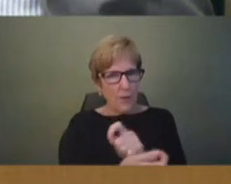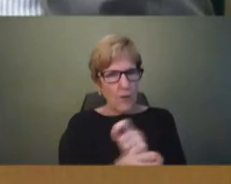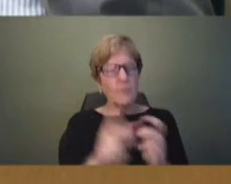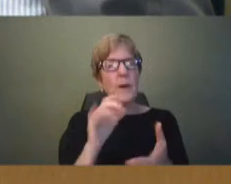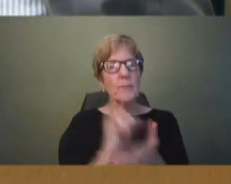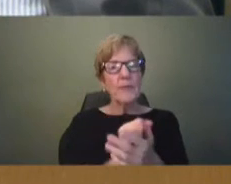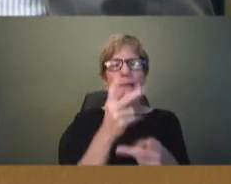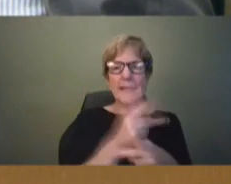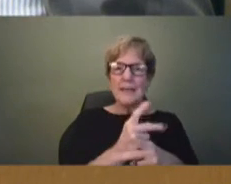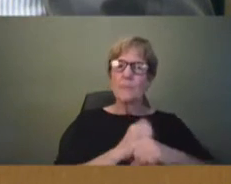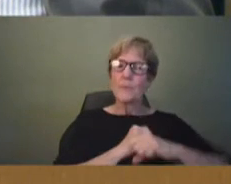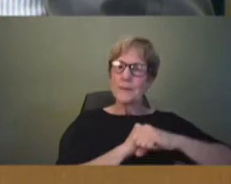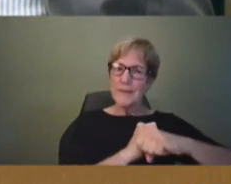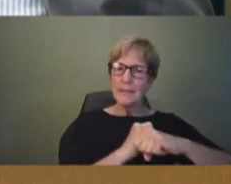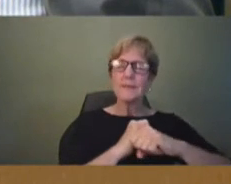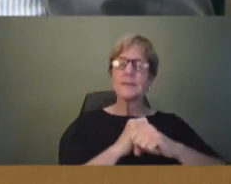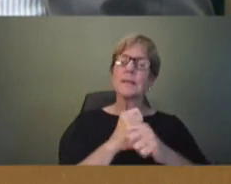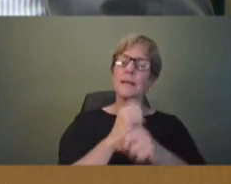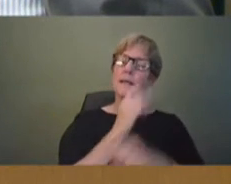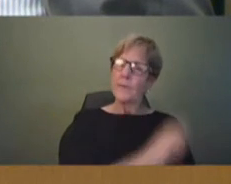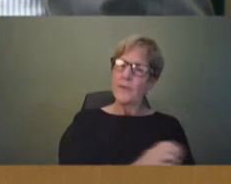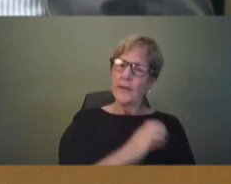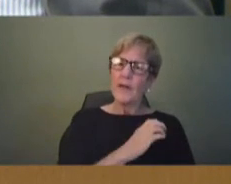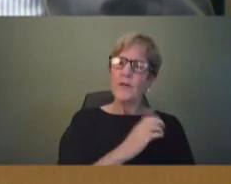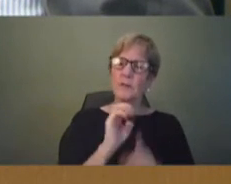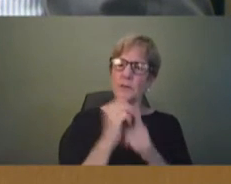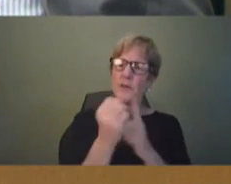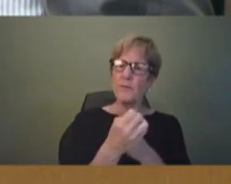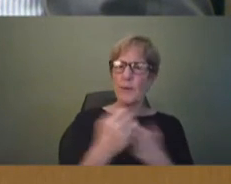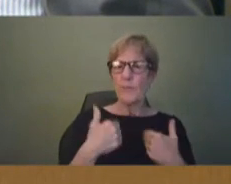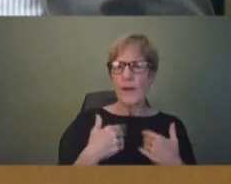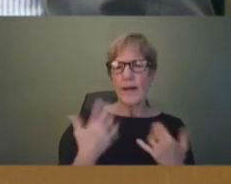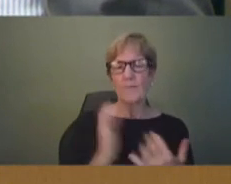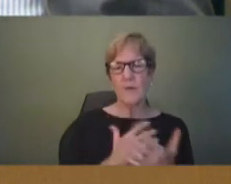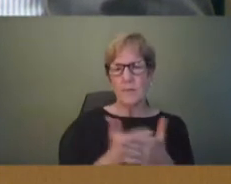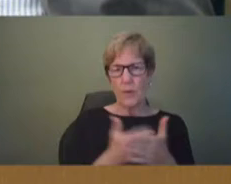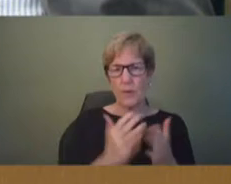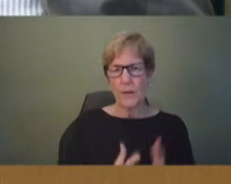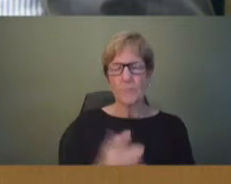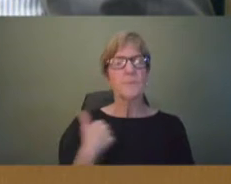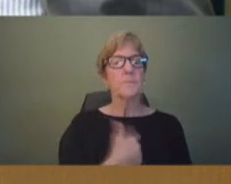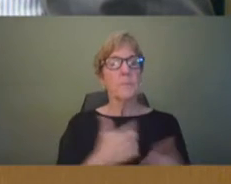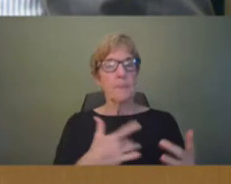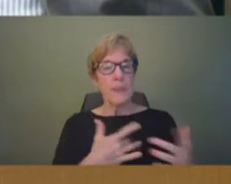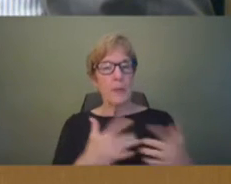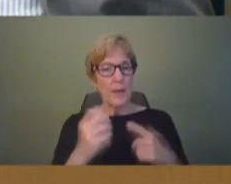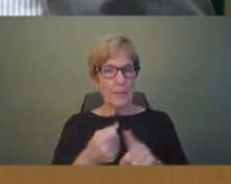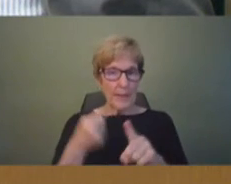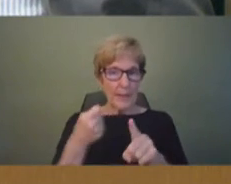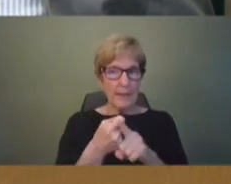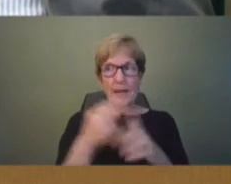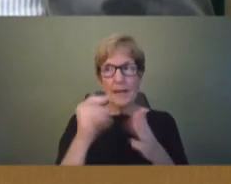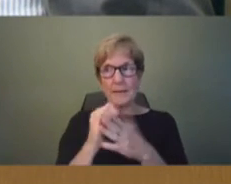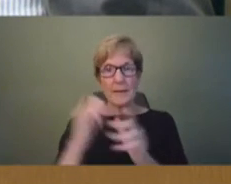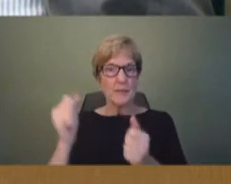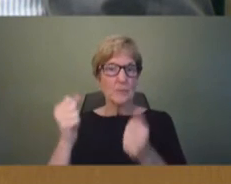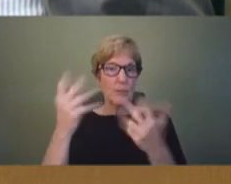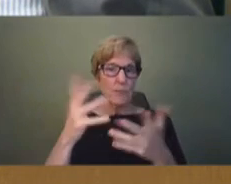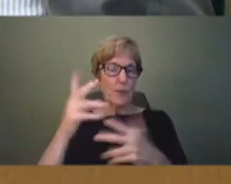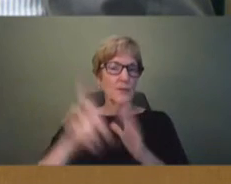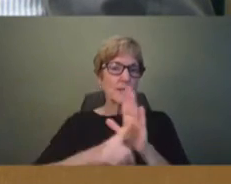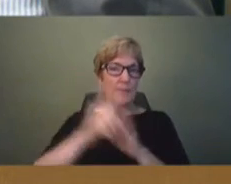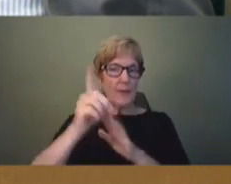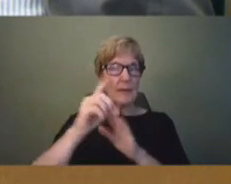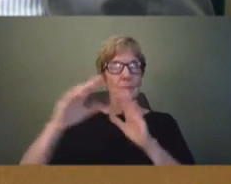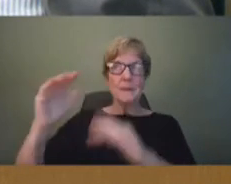protecting um the character and the environment that we have in our neighborhood um we're concerned about the impact of the proposed development of LaVine properties on the